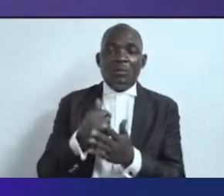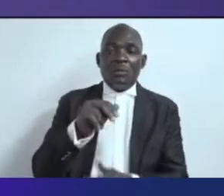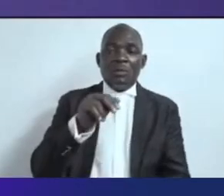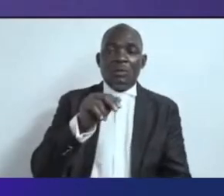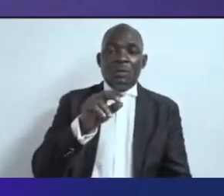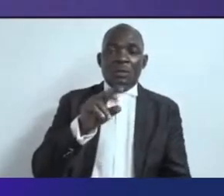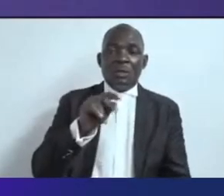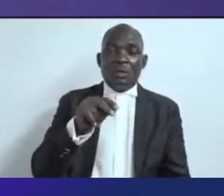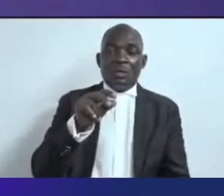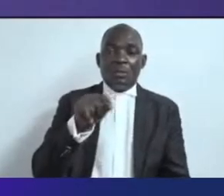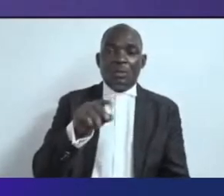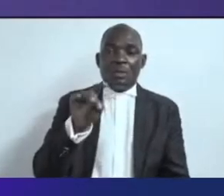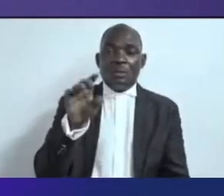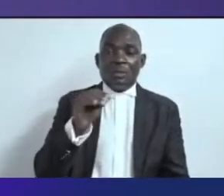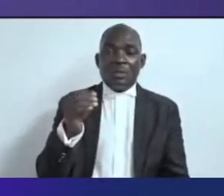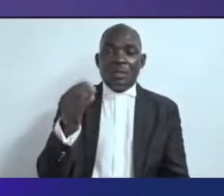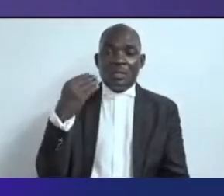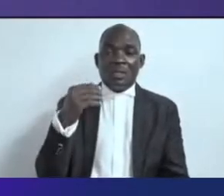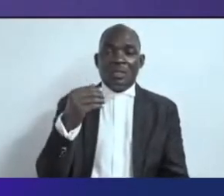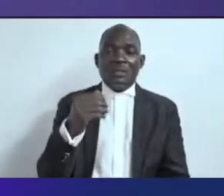30.8% in